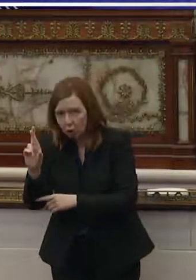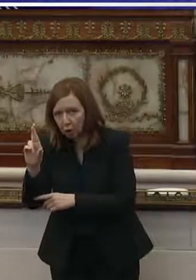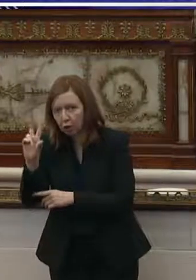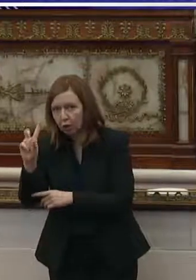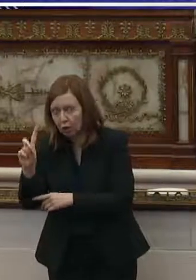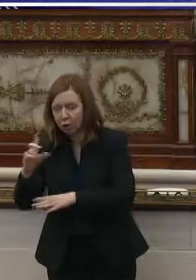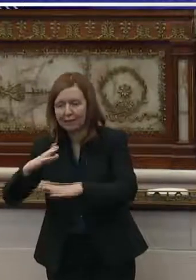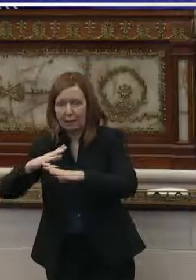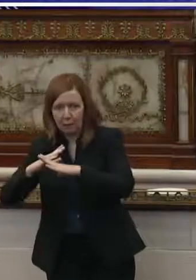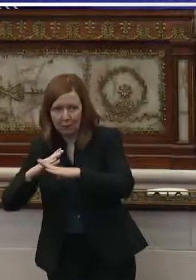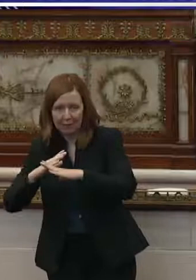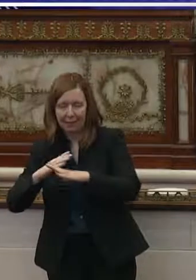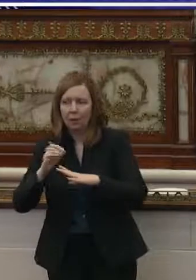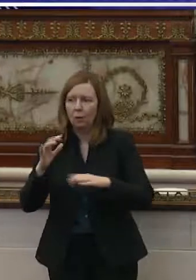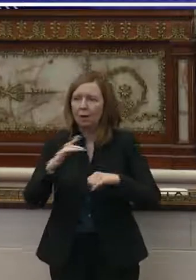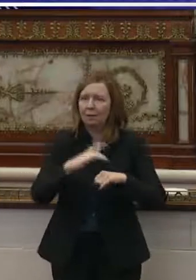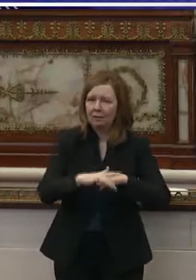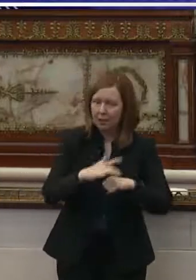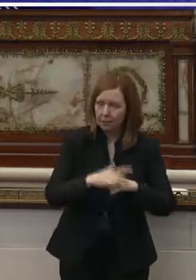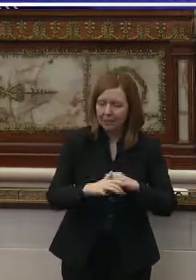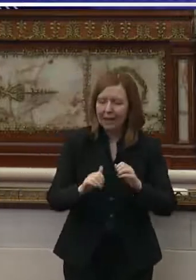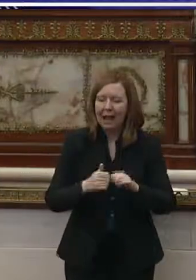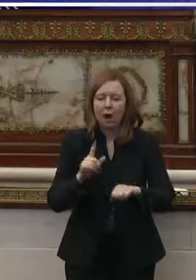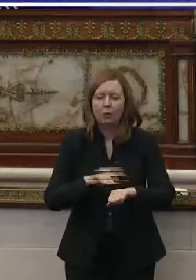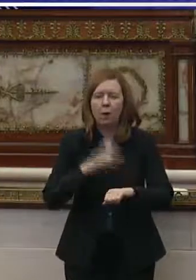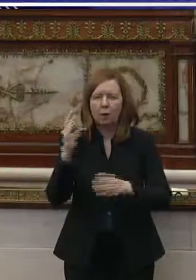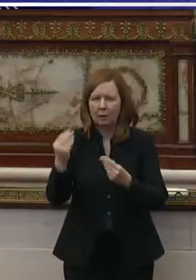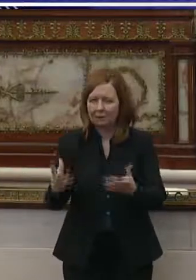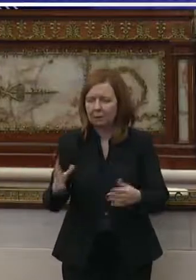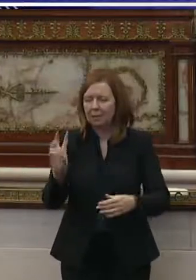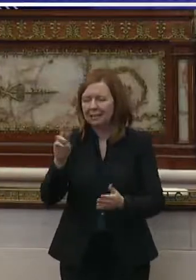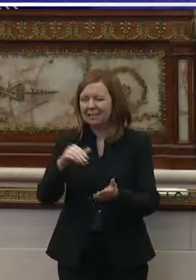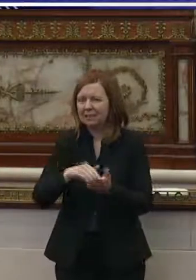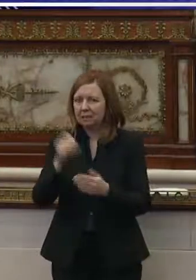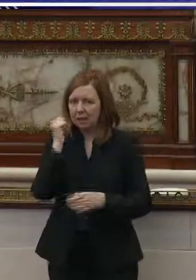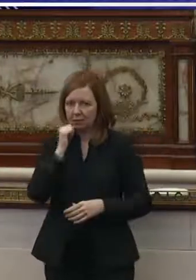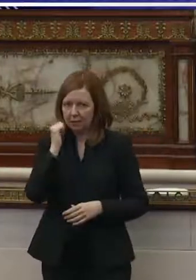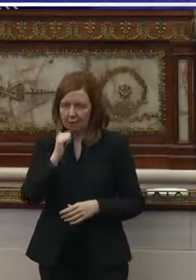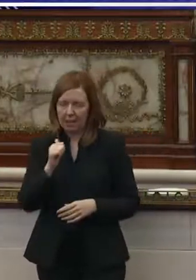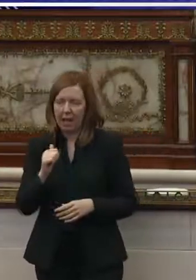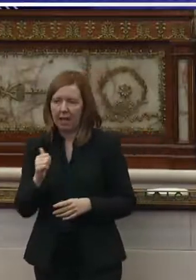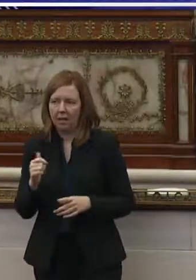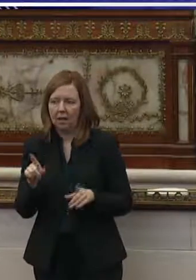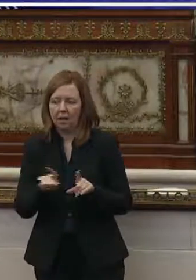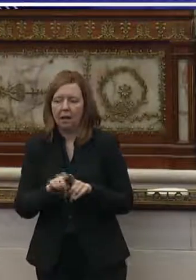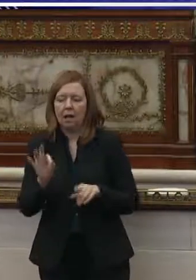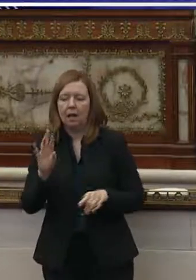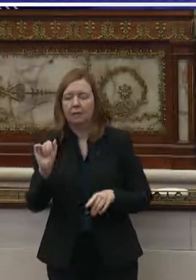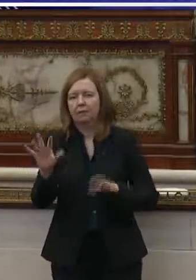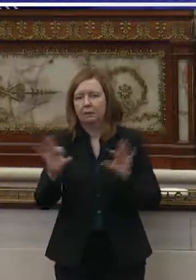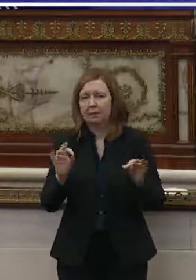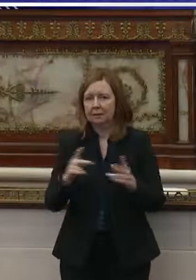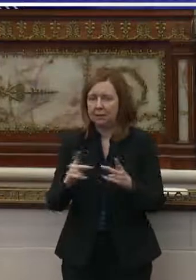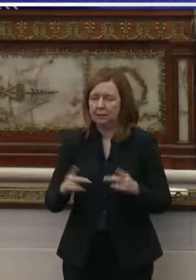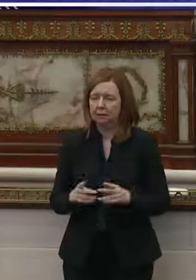to availability? So how long will they be supplying 6,000 a day as a FEMA selected site?